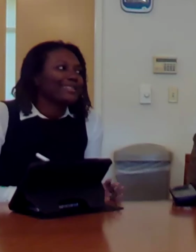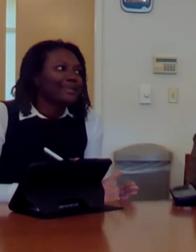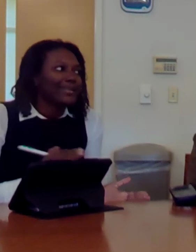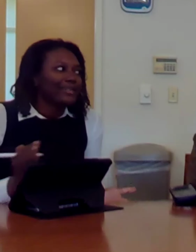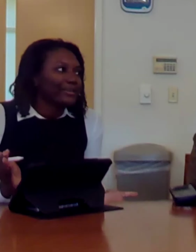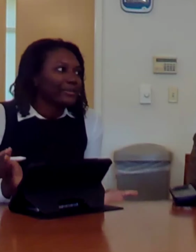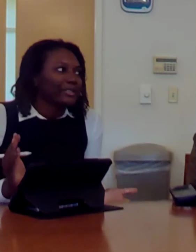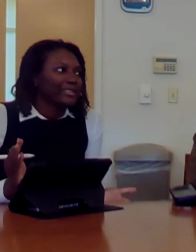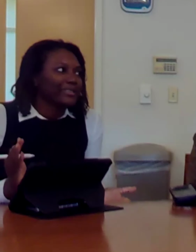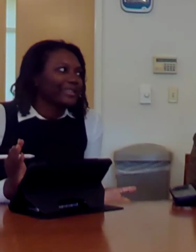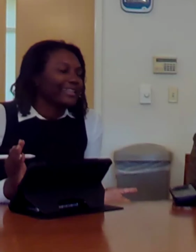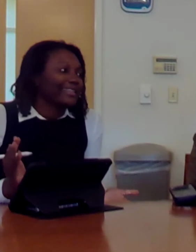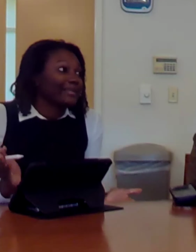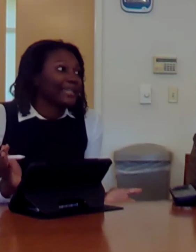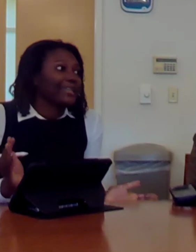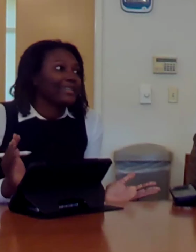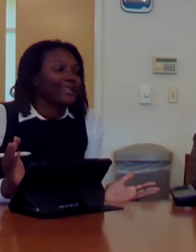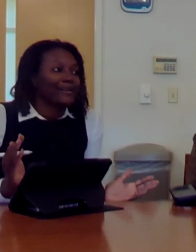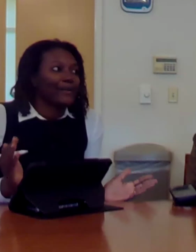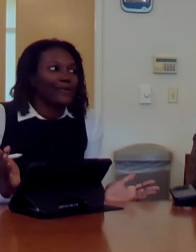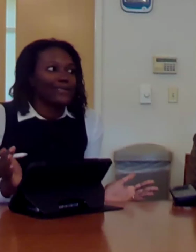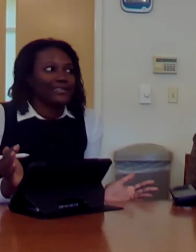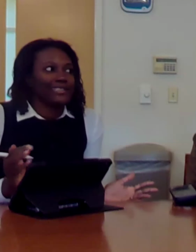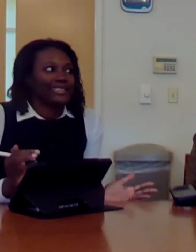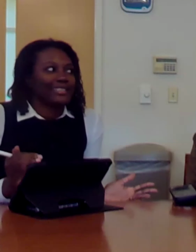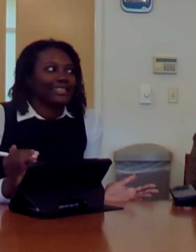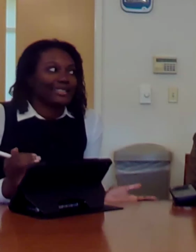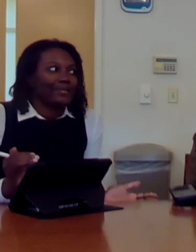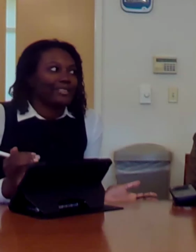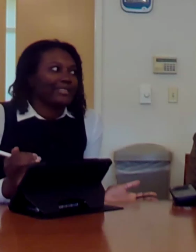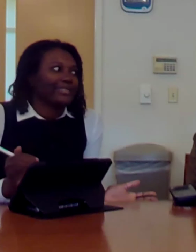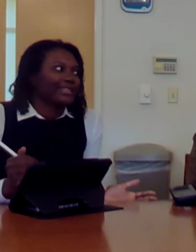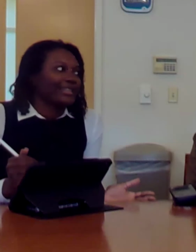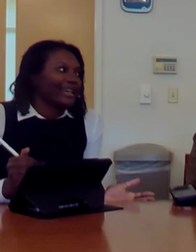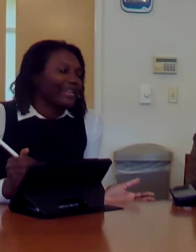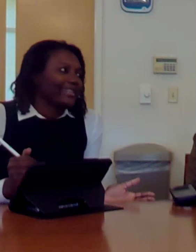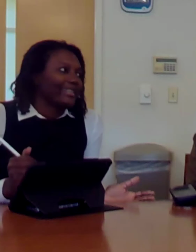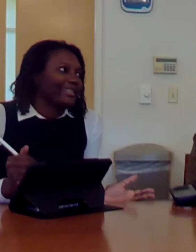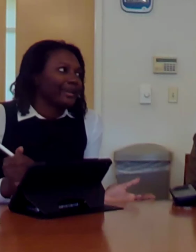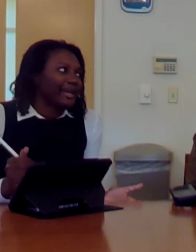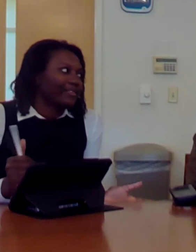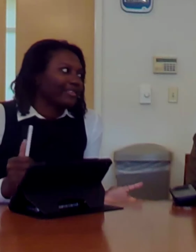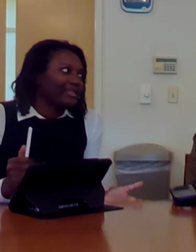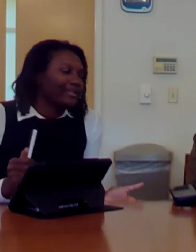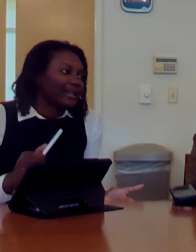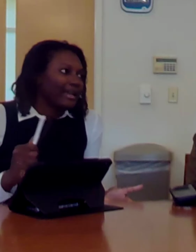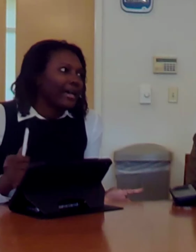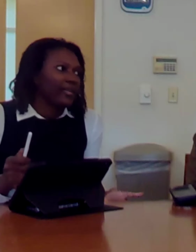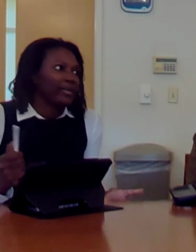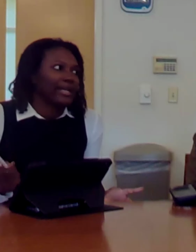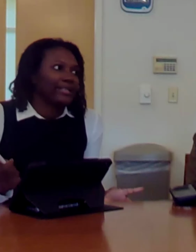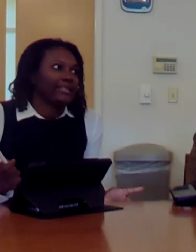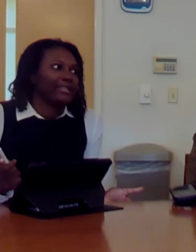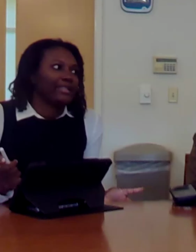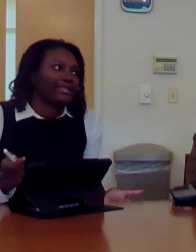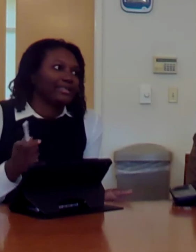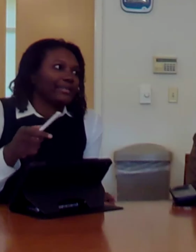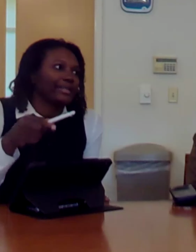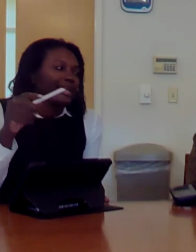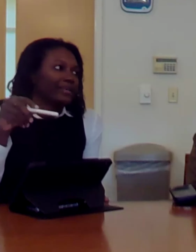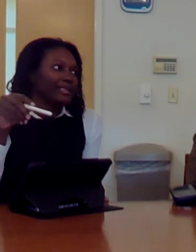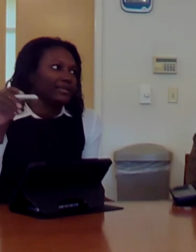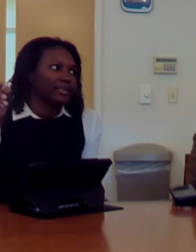like, because whatever tool you're doing is making like all of these like assumptions. And like you have to know like how they're